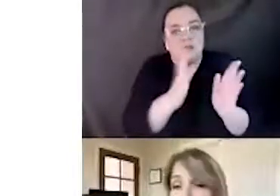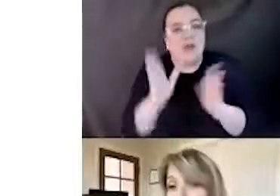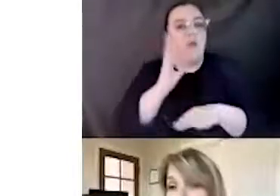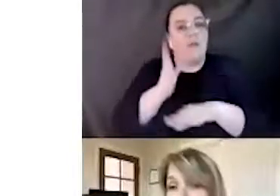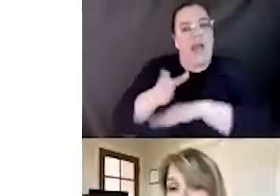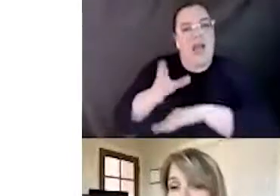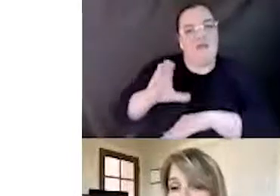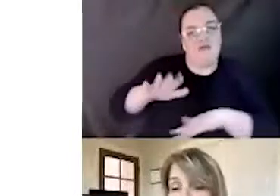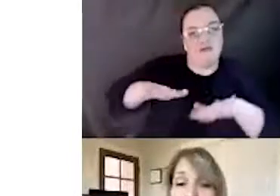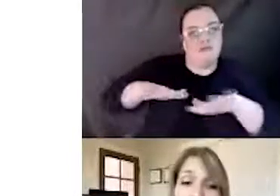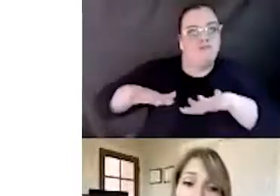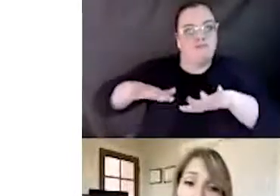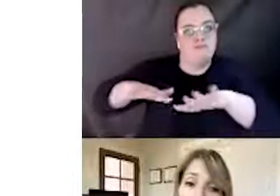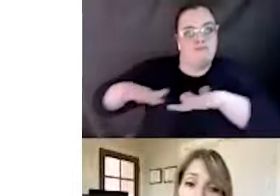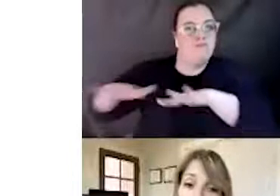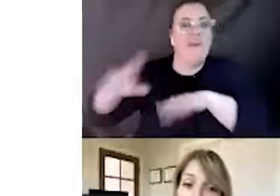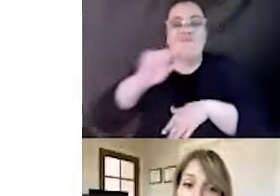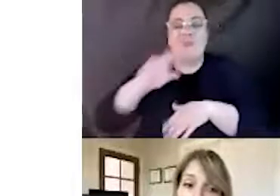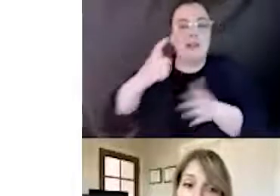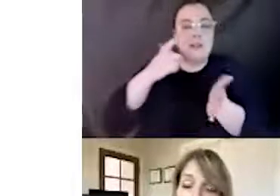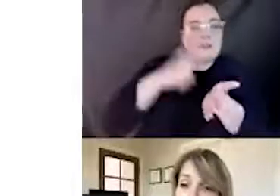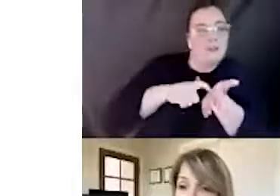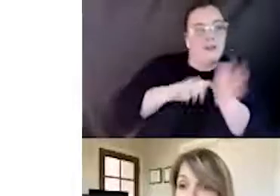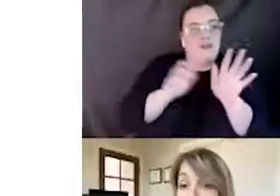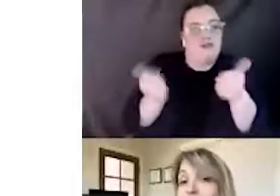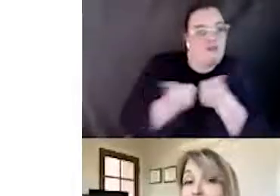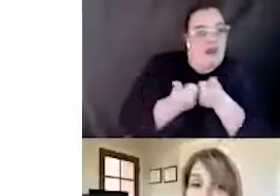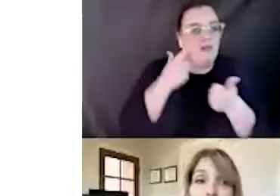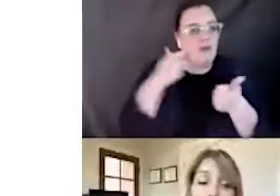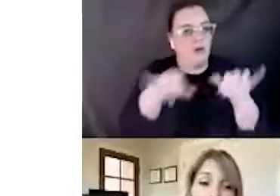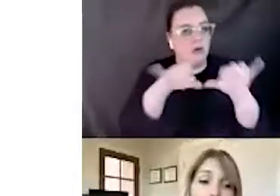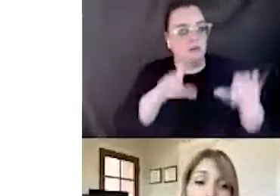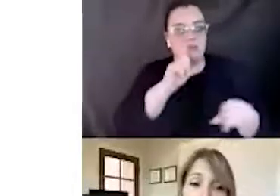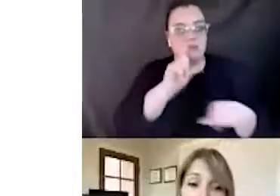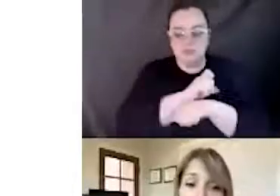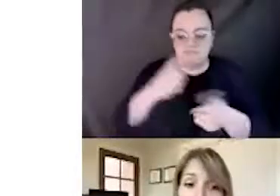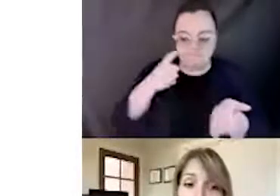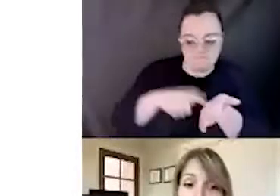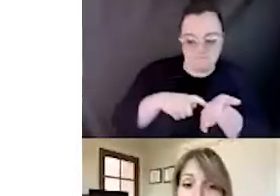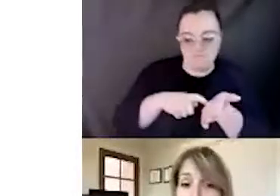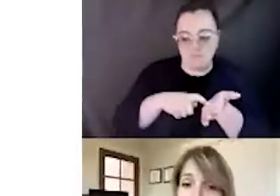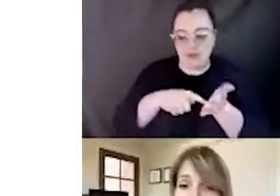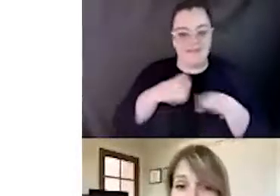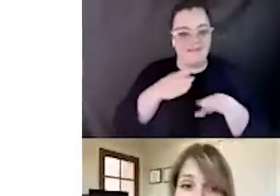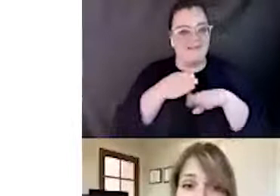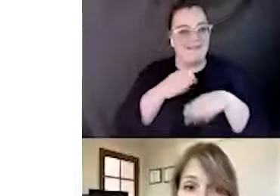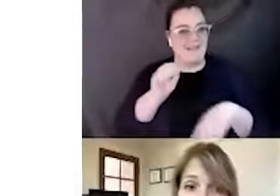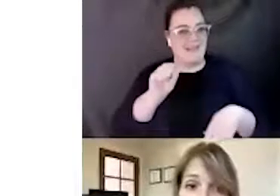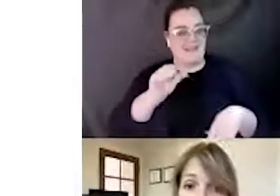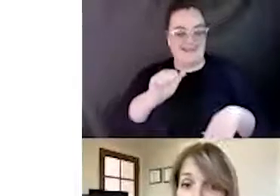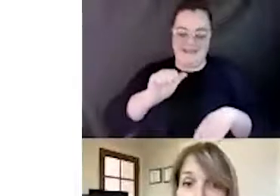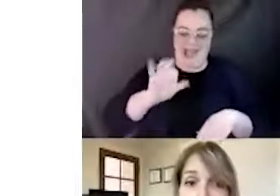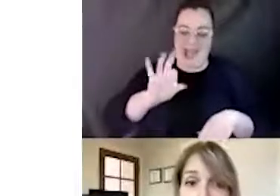really challenging for our system to detect all of these aftershocks, especially immediately after the largest earthquake. So if we just have a look here